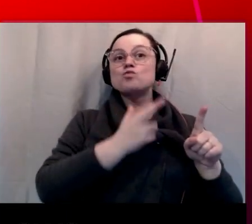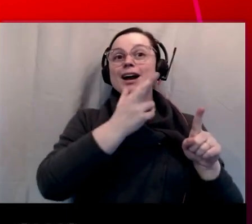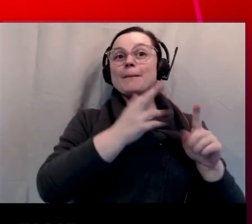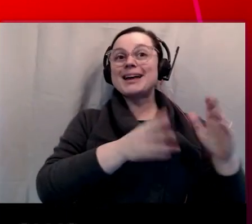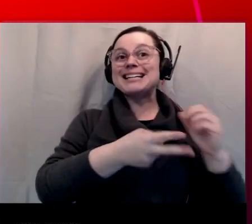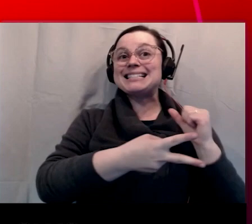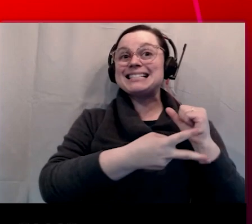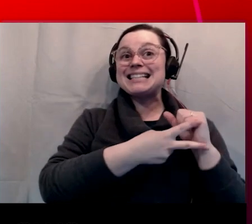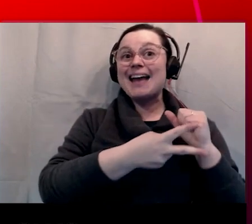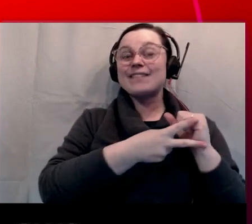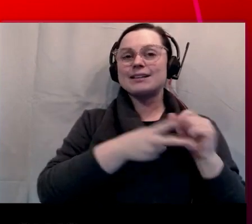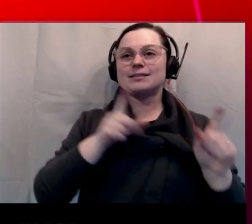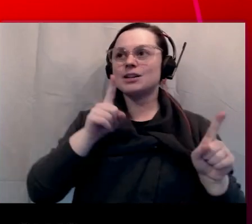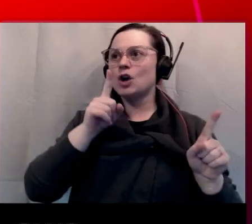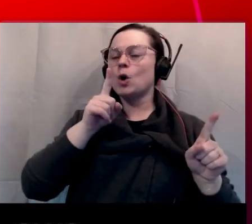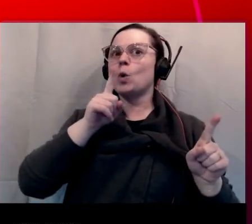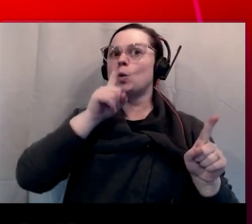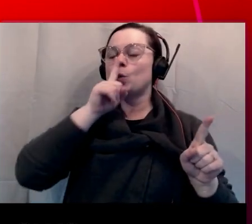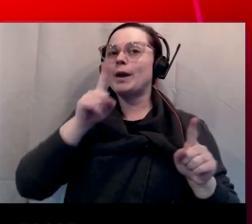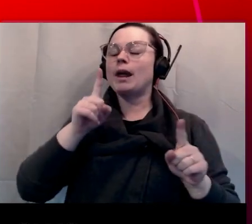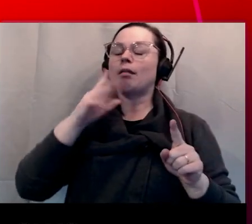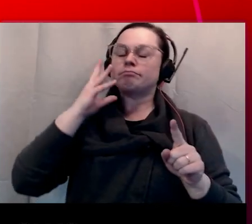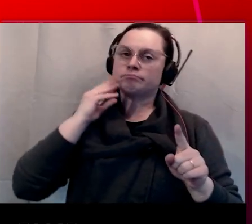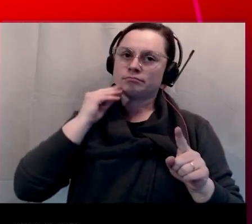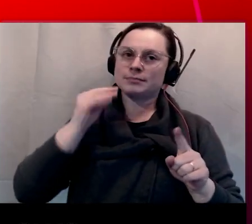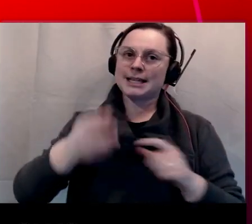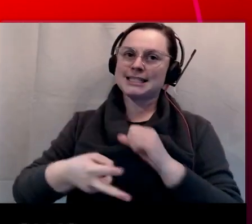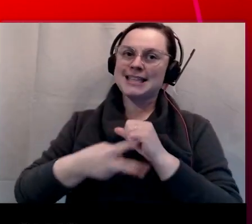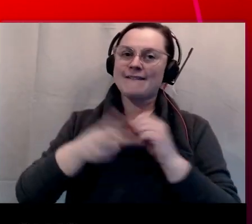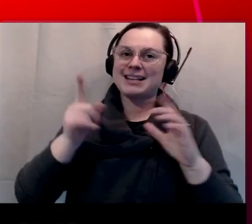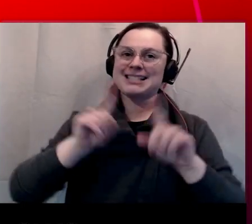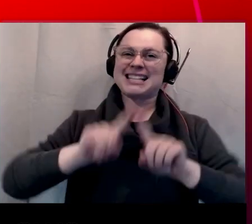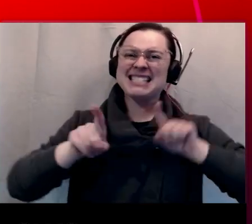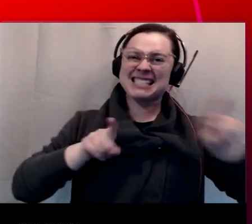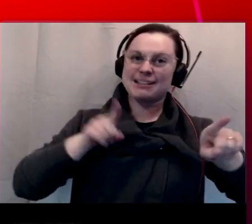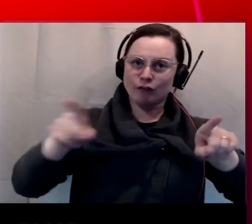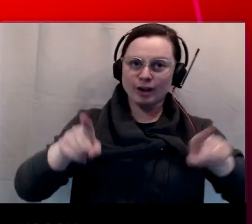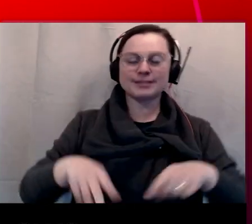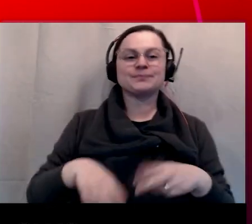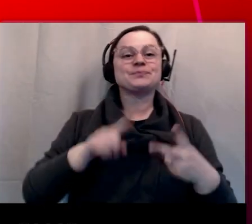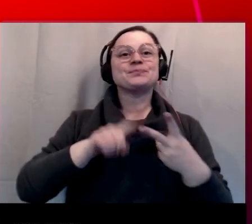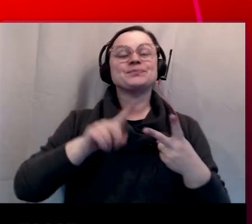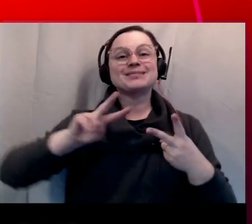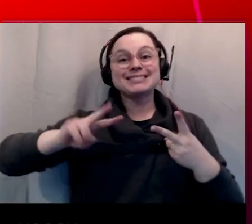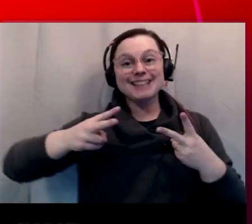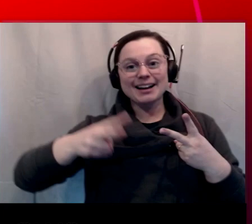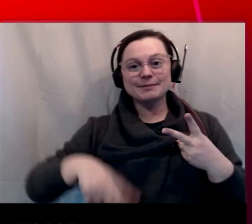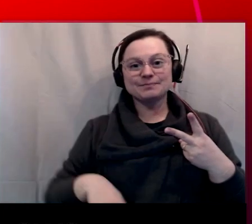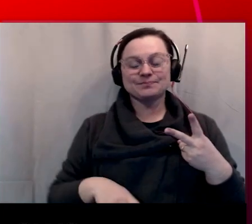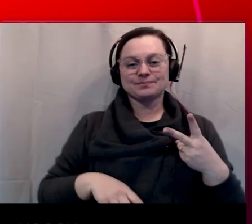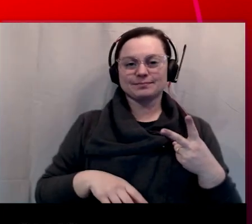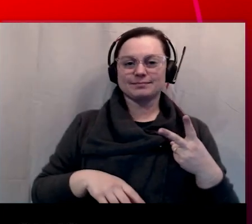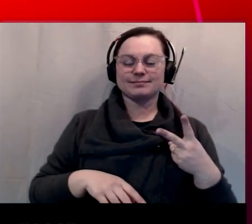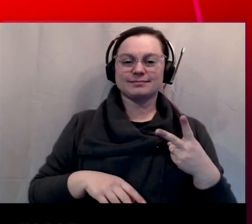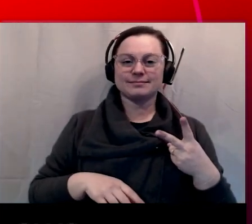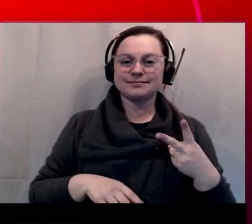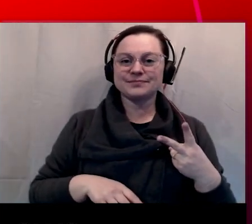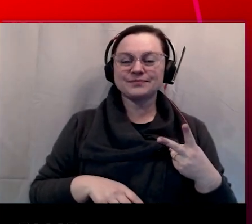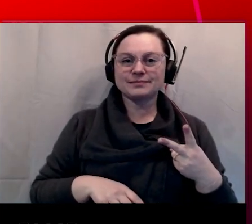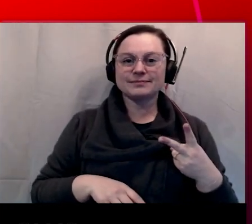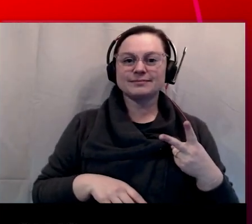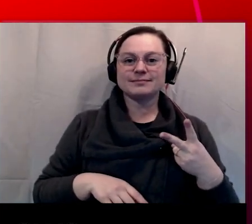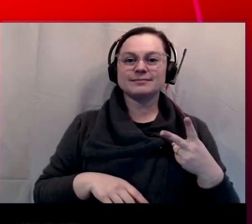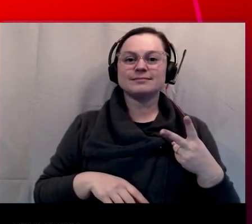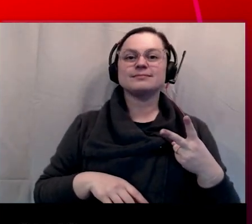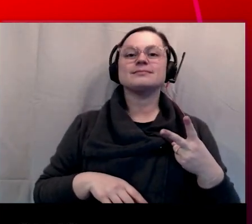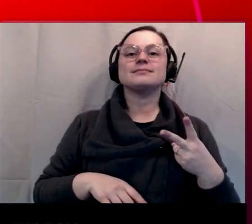and realized savings. Okay. Second one is that it is invariably these recommendations